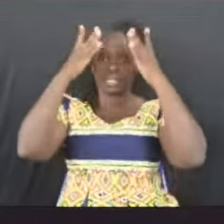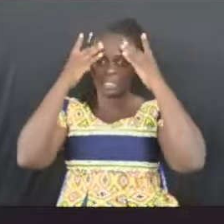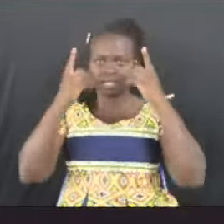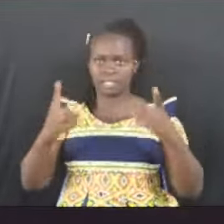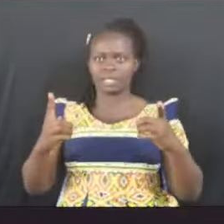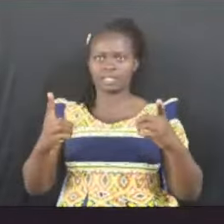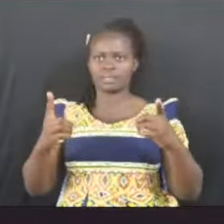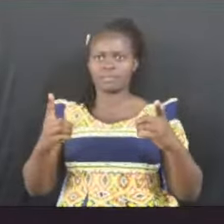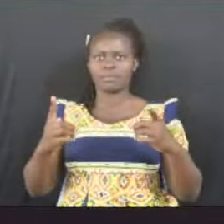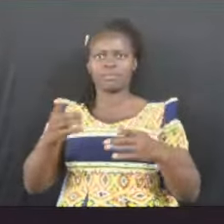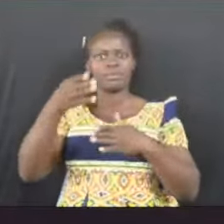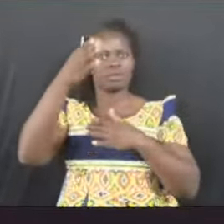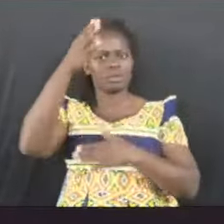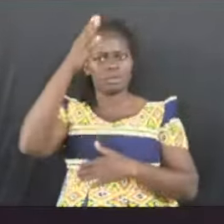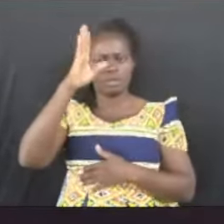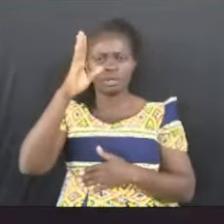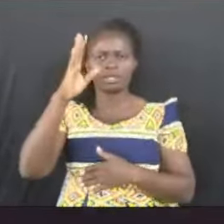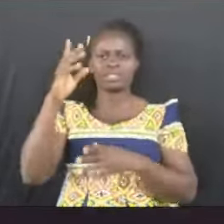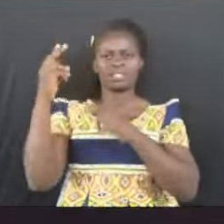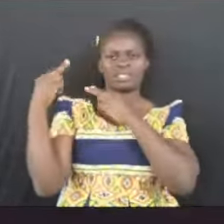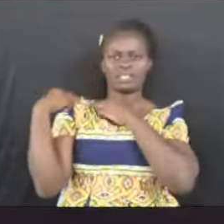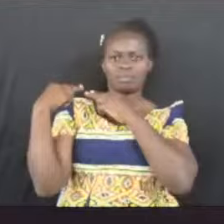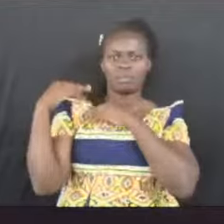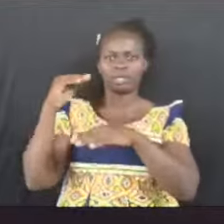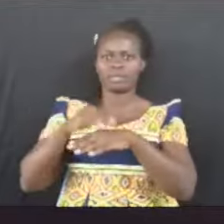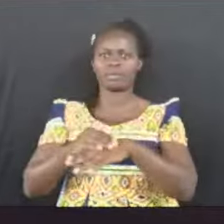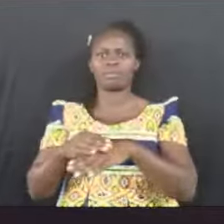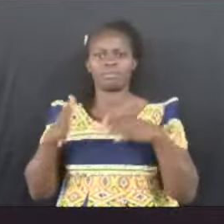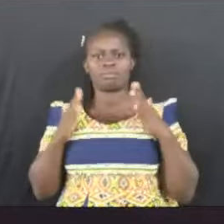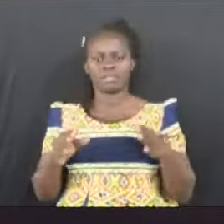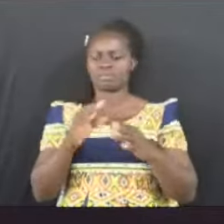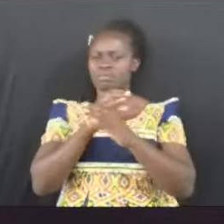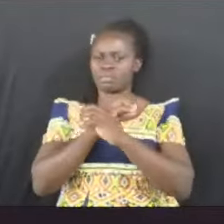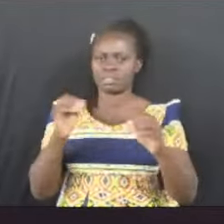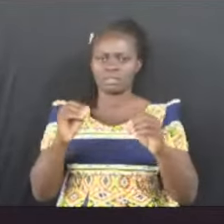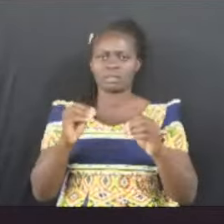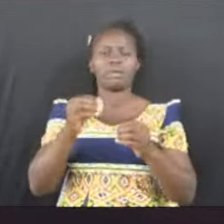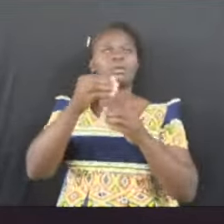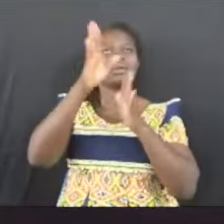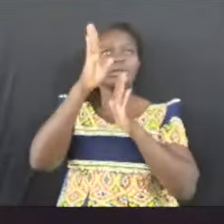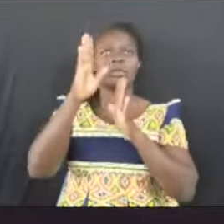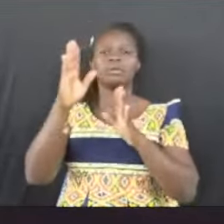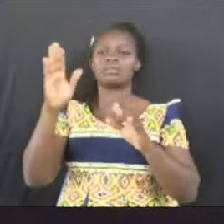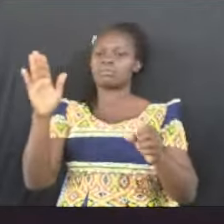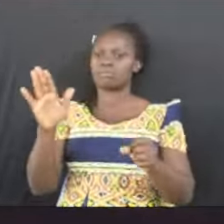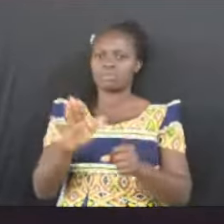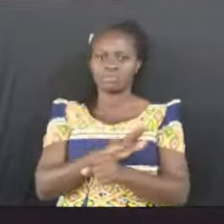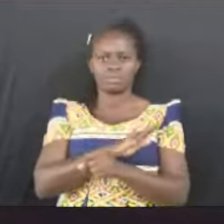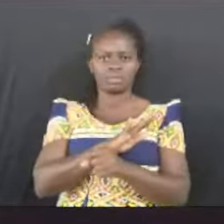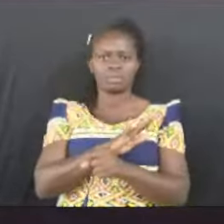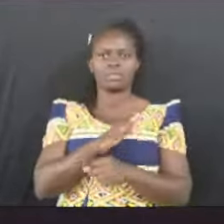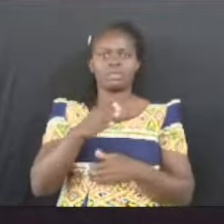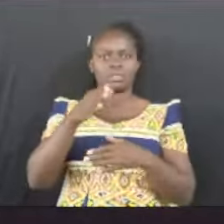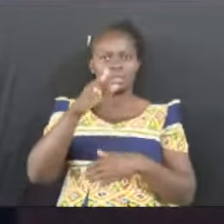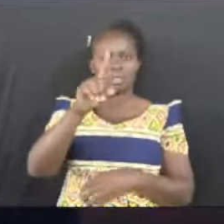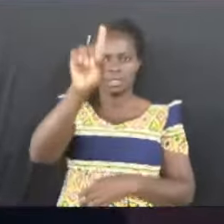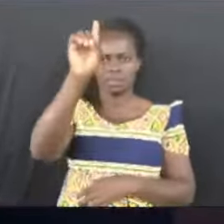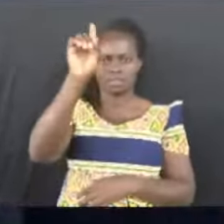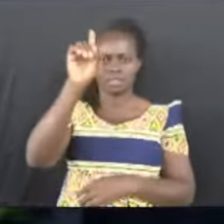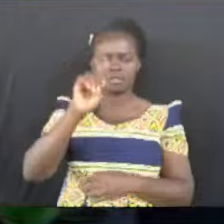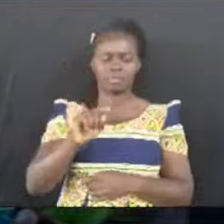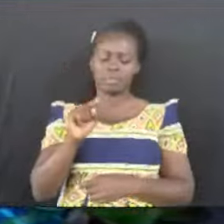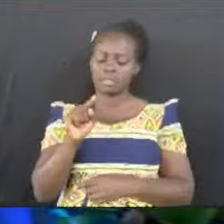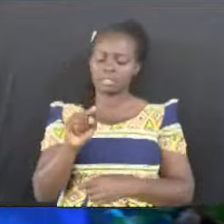God is. He was and he will be. Actually, that is how the book of Revelation described